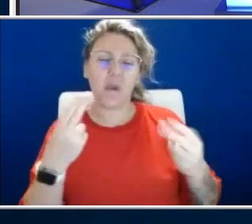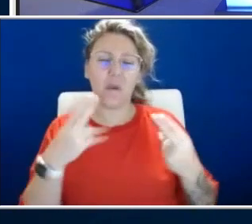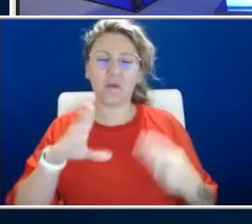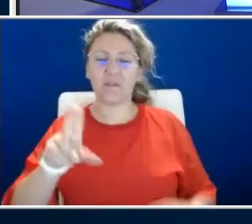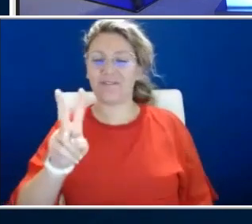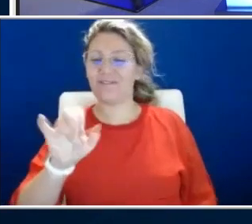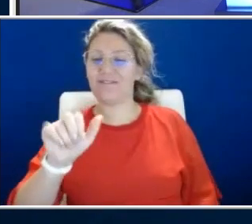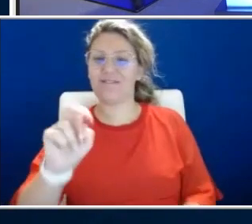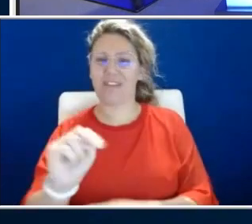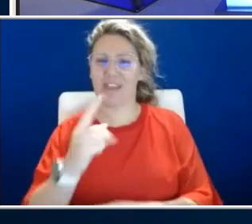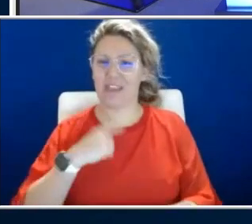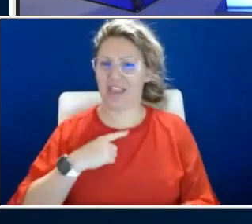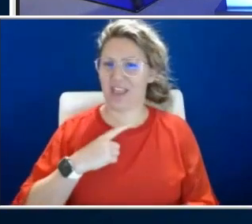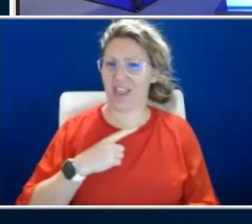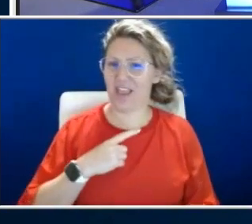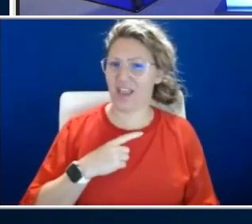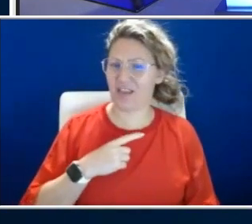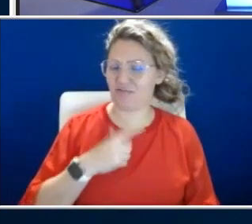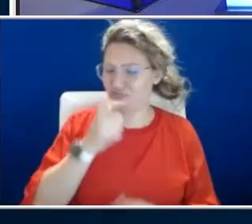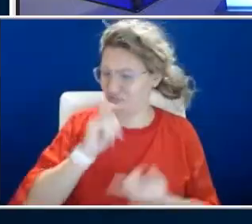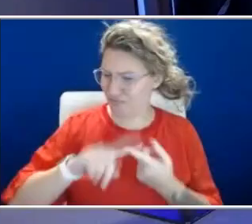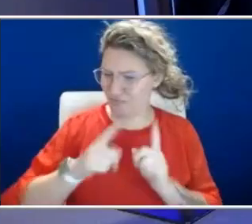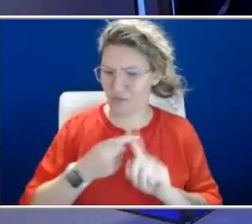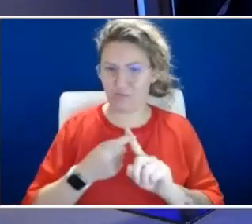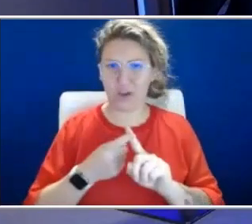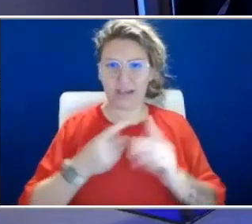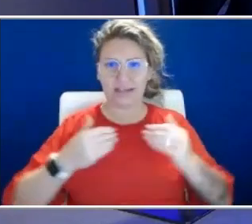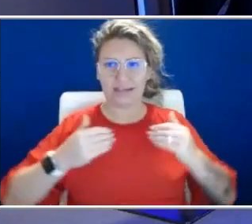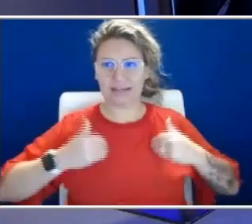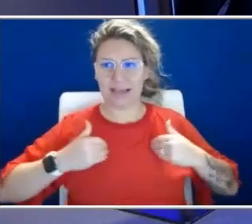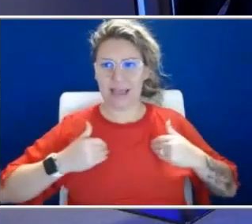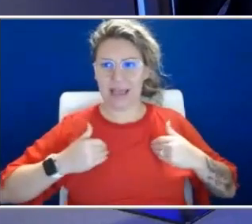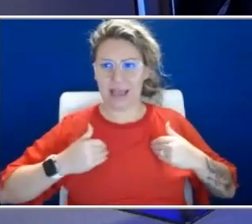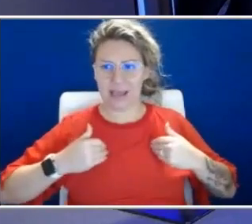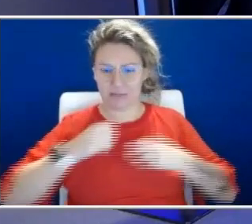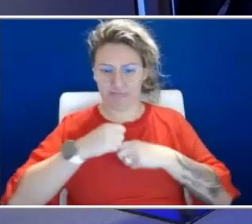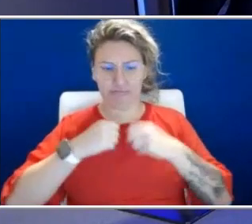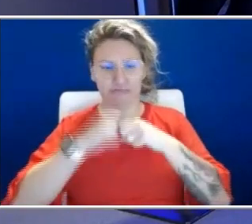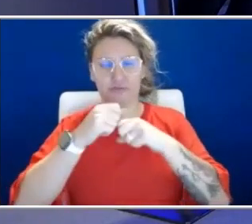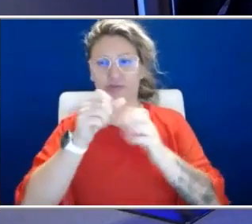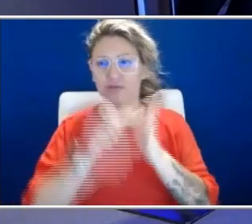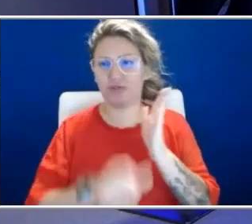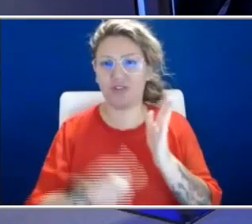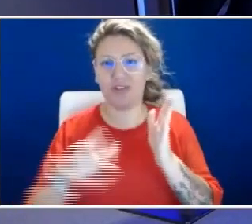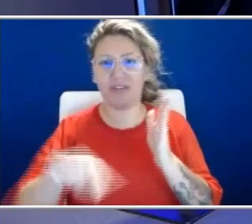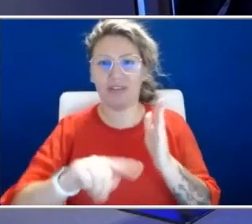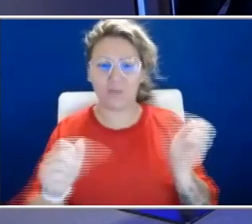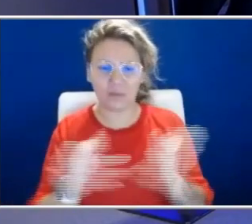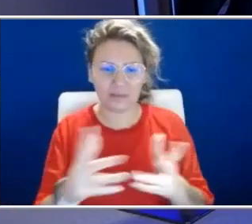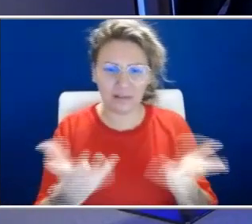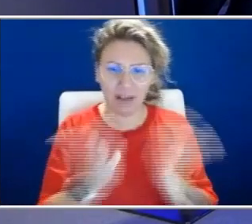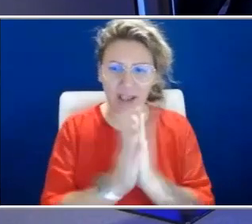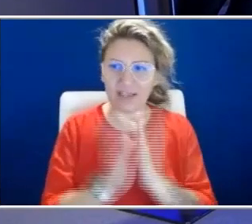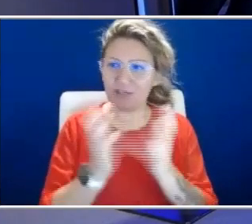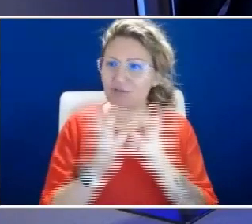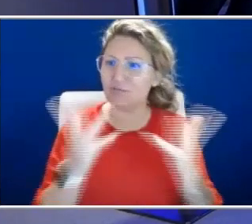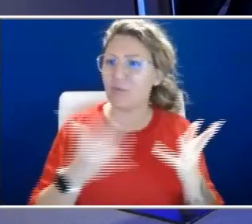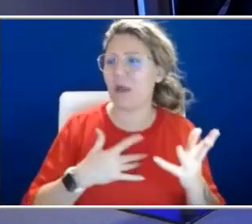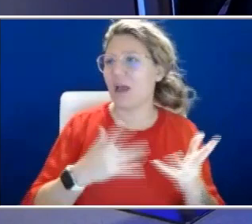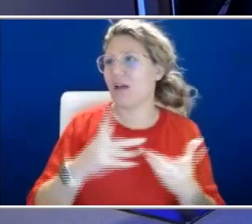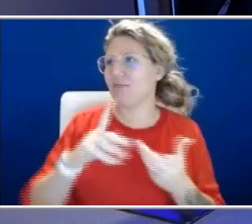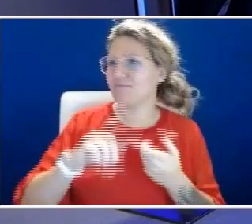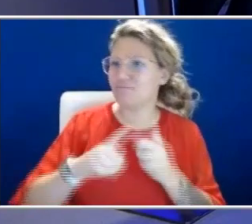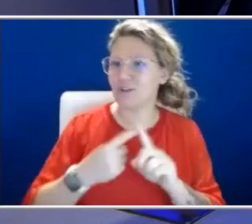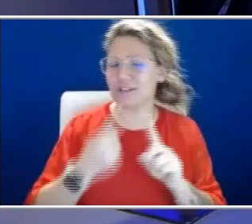girlfriends who've had breast reconstruction surgery who didn't want it at first because they were afraid they were asking for too much. One of my friends said, well, I already survived the